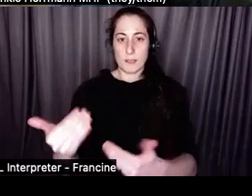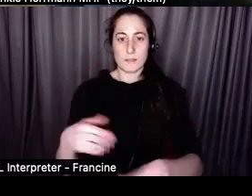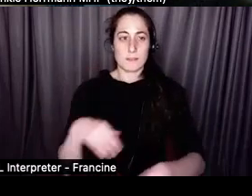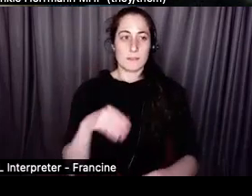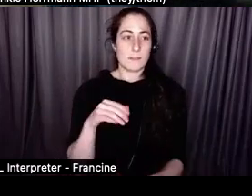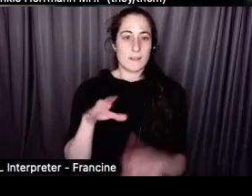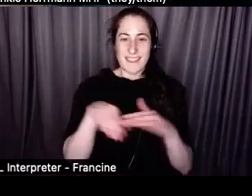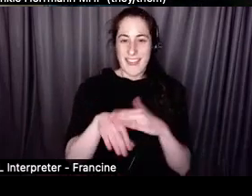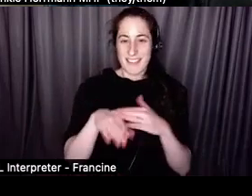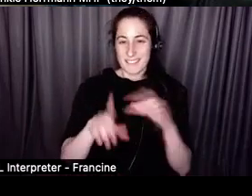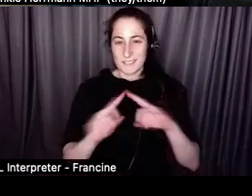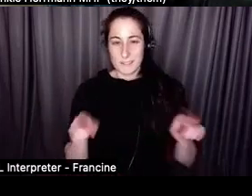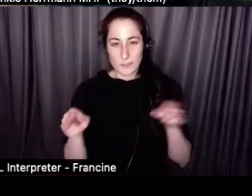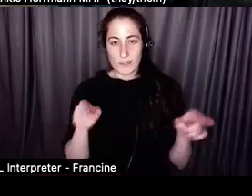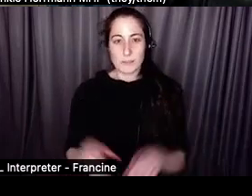difference between the two.